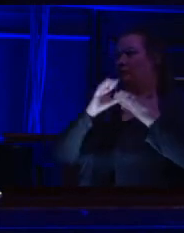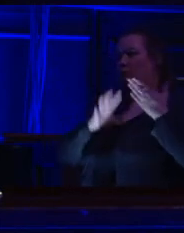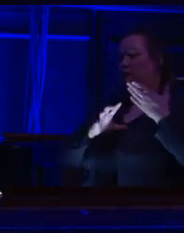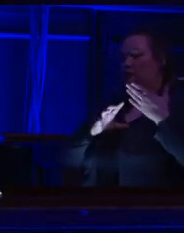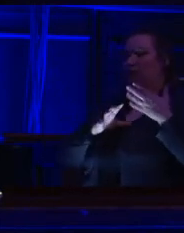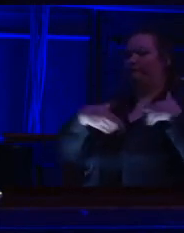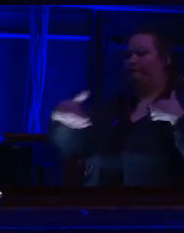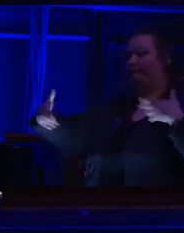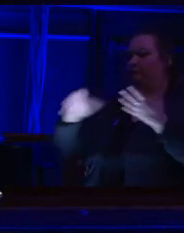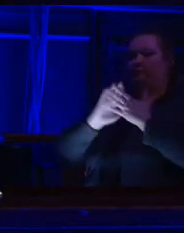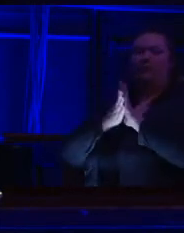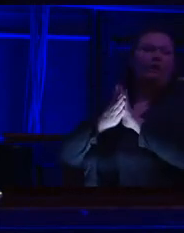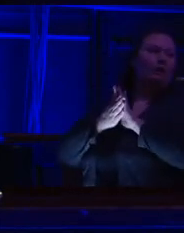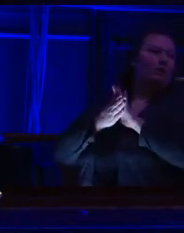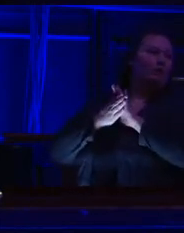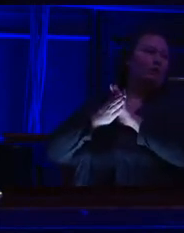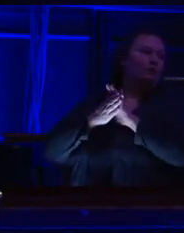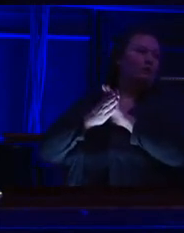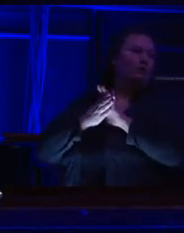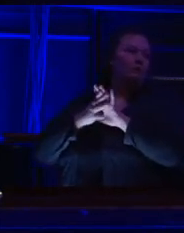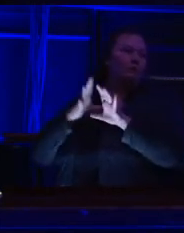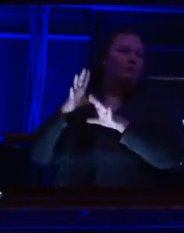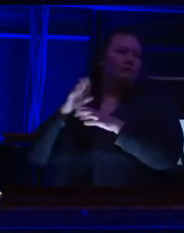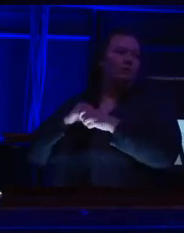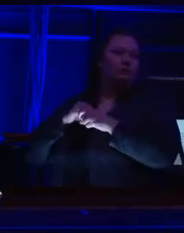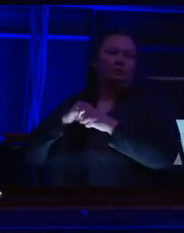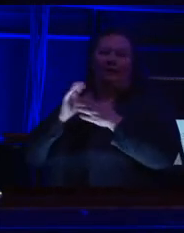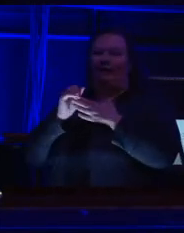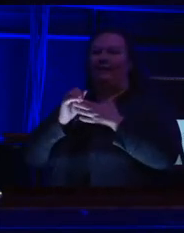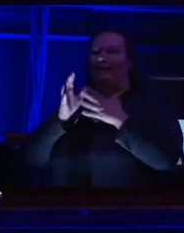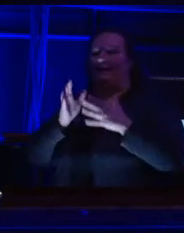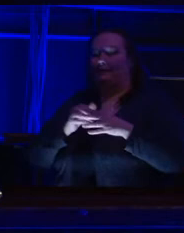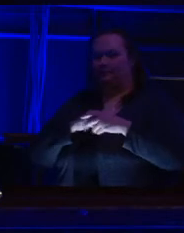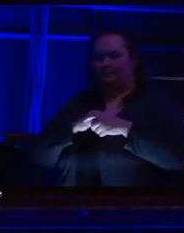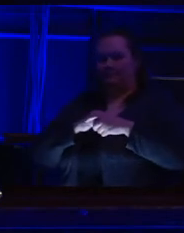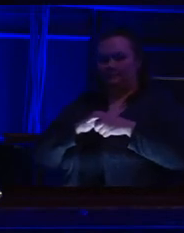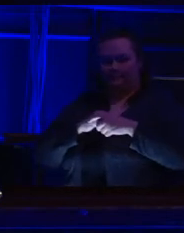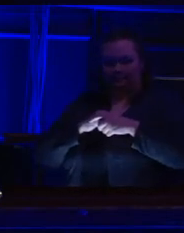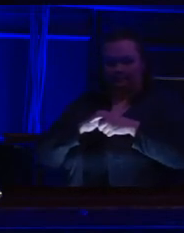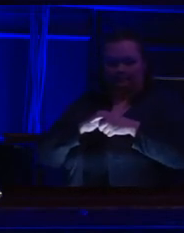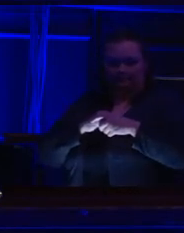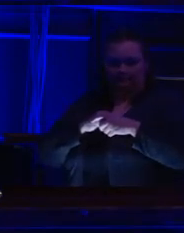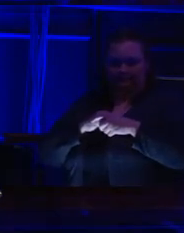on to become among astronomy's leading lights.